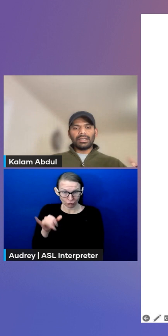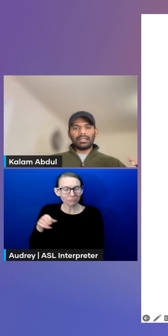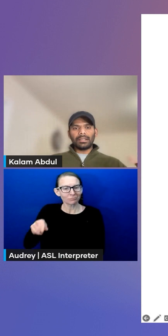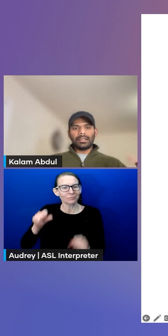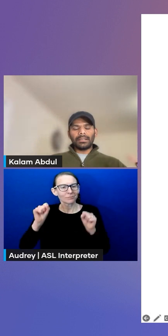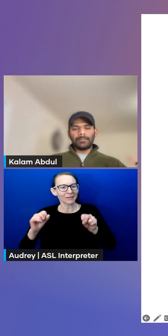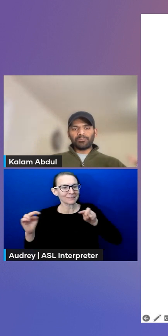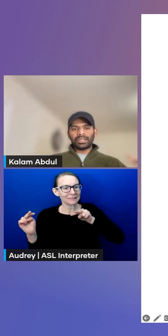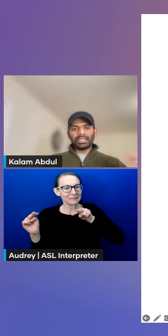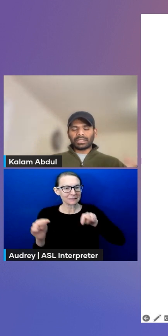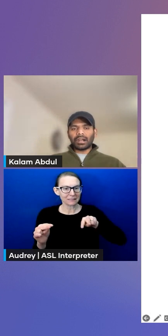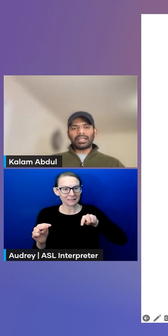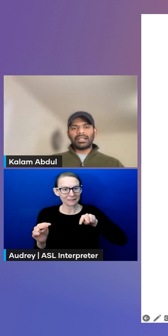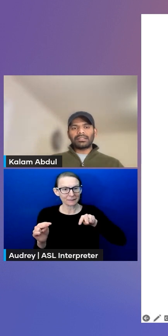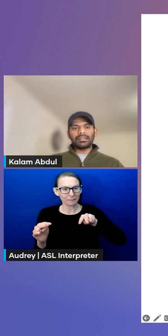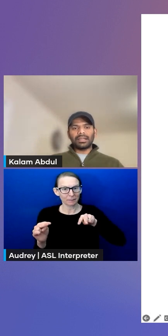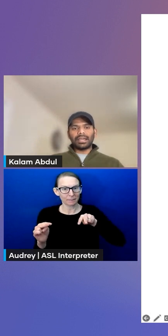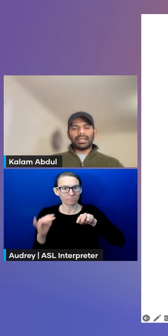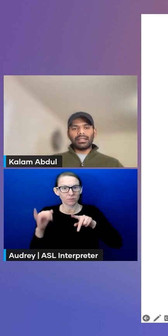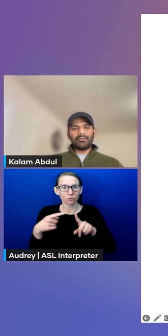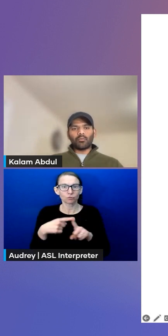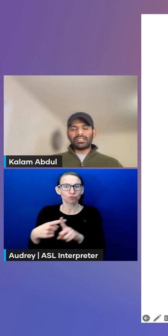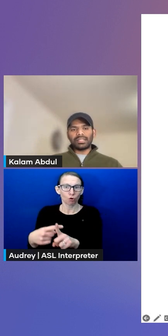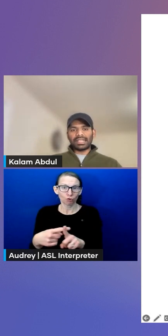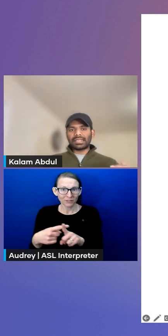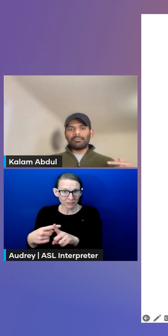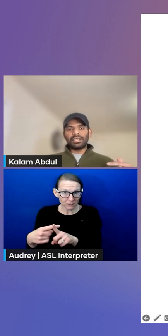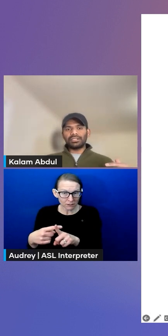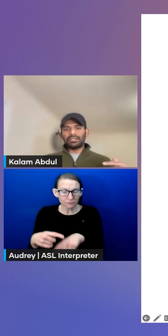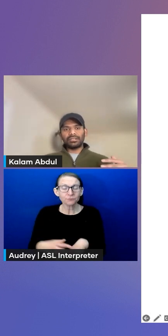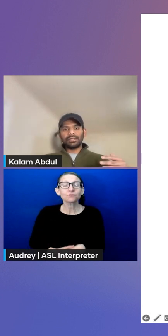see the targets. And